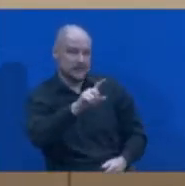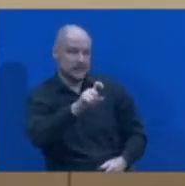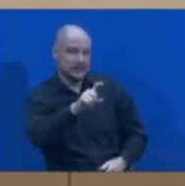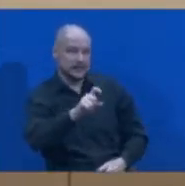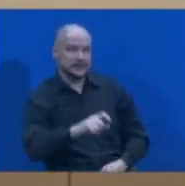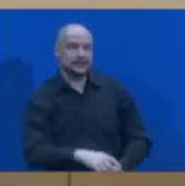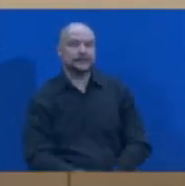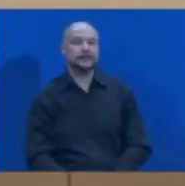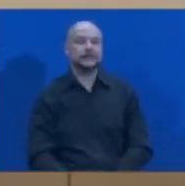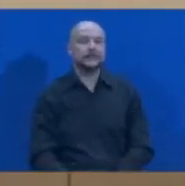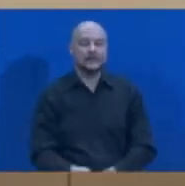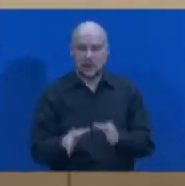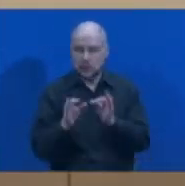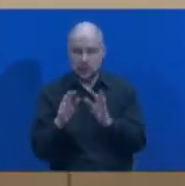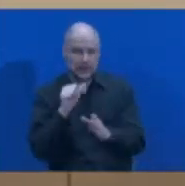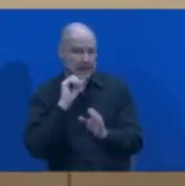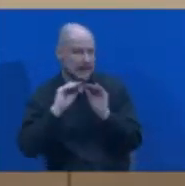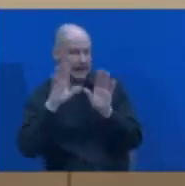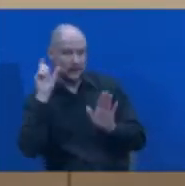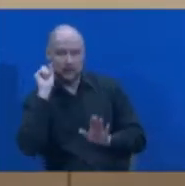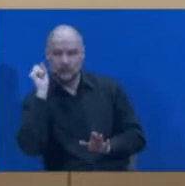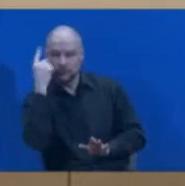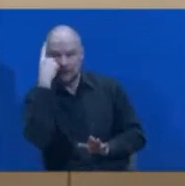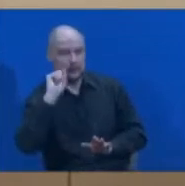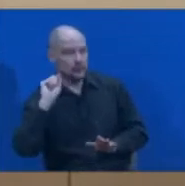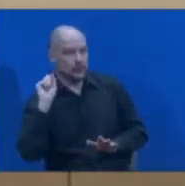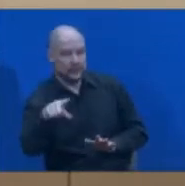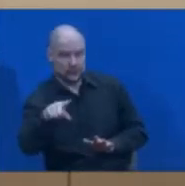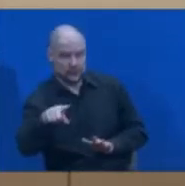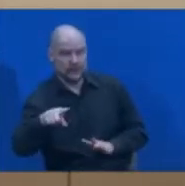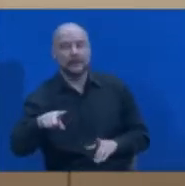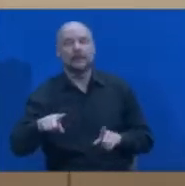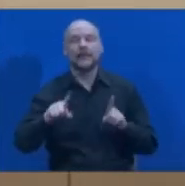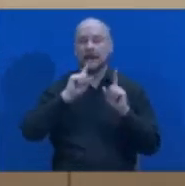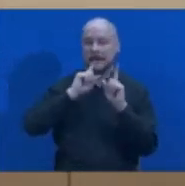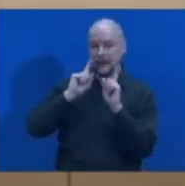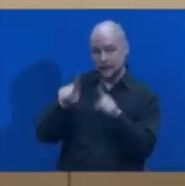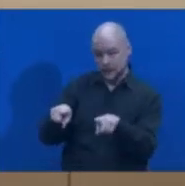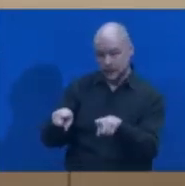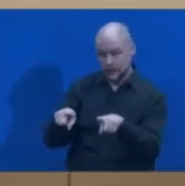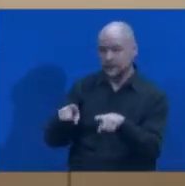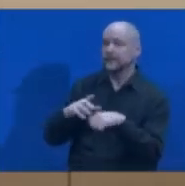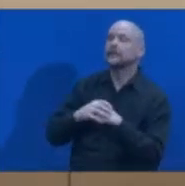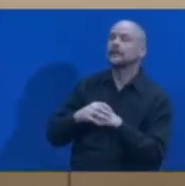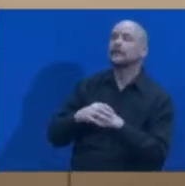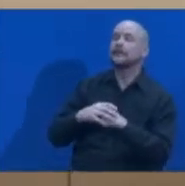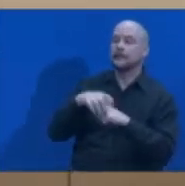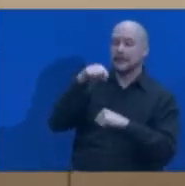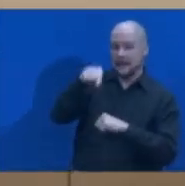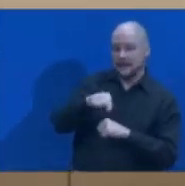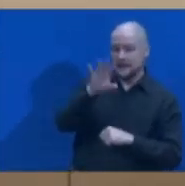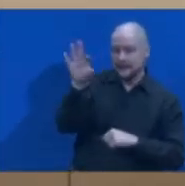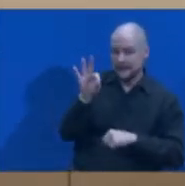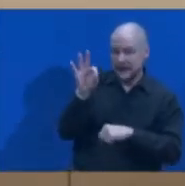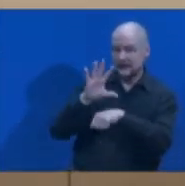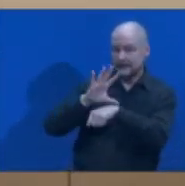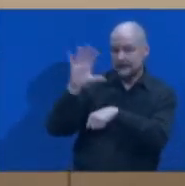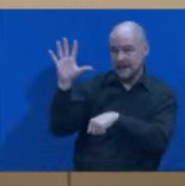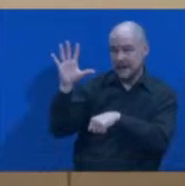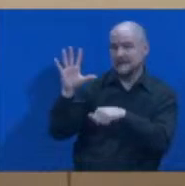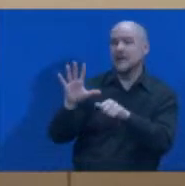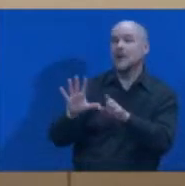So a couple of things. As we look at things opening up after 5 o'clock on Friday